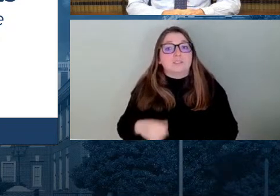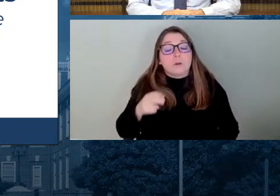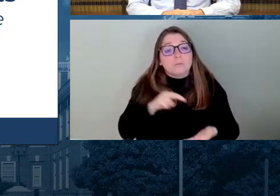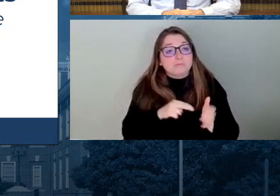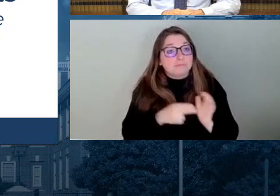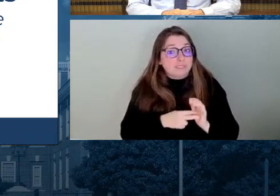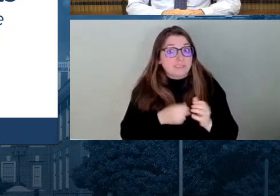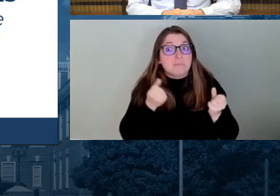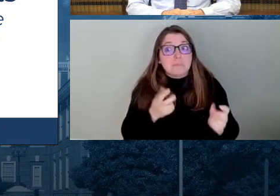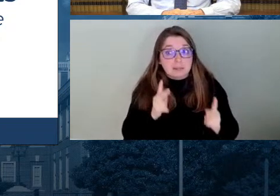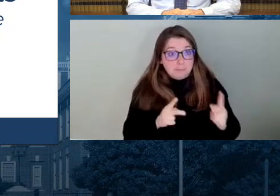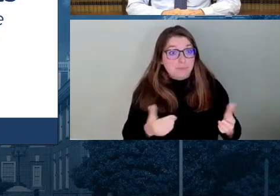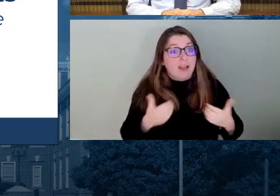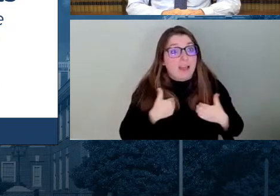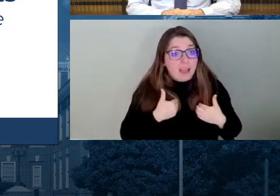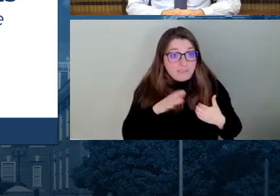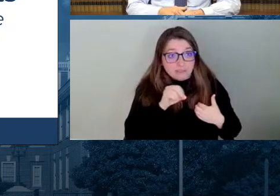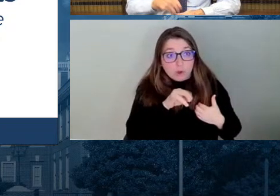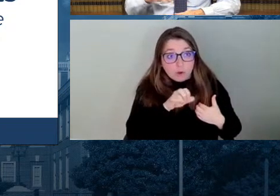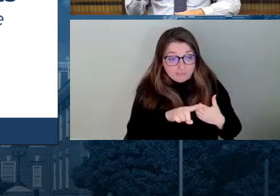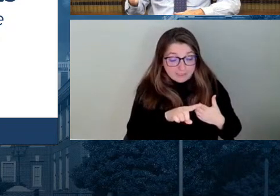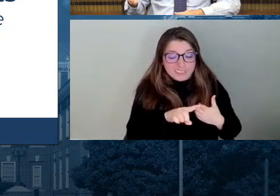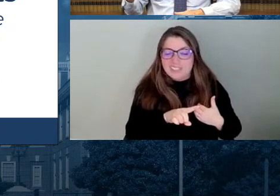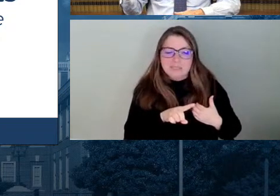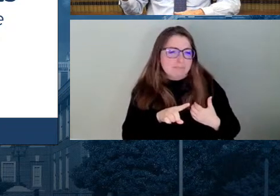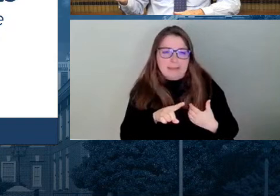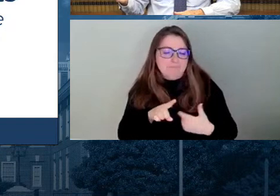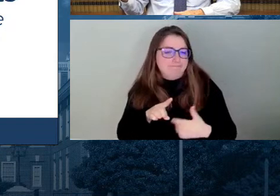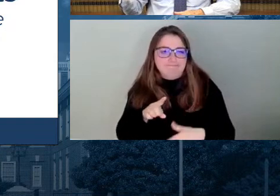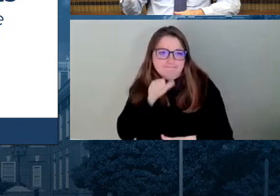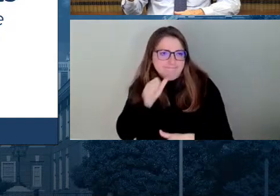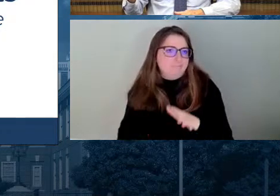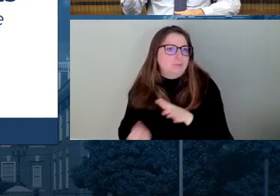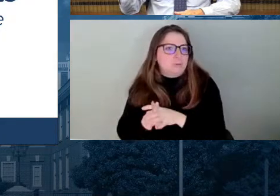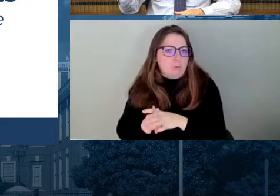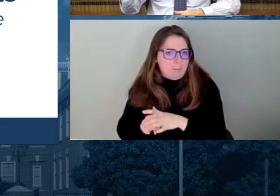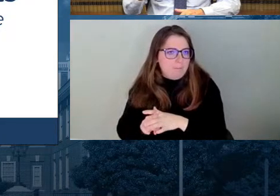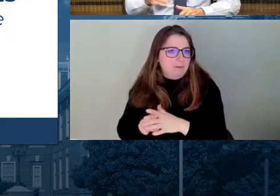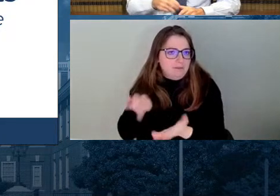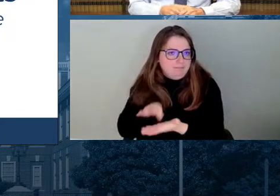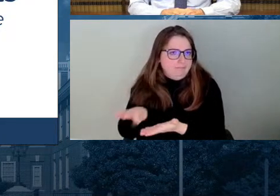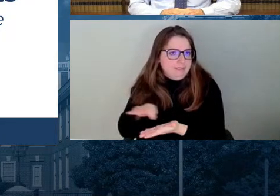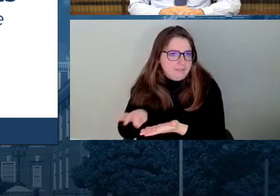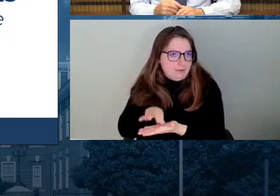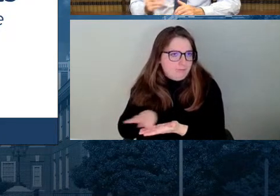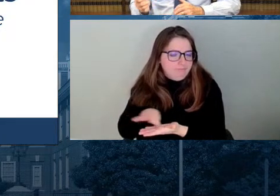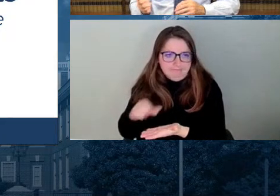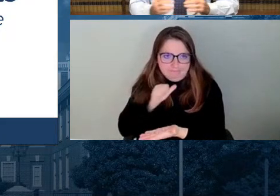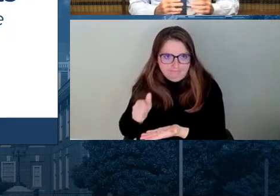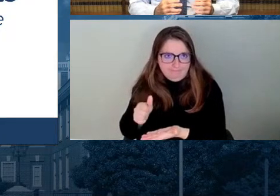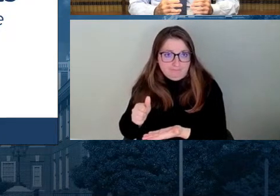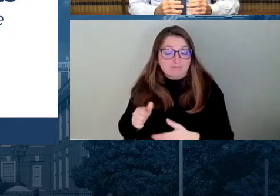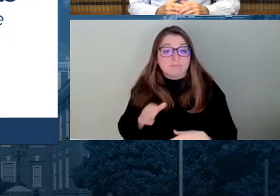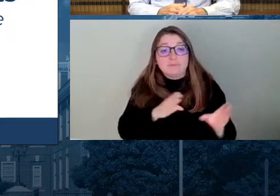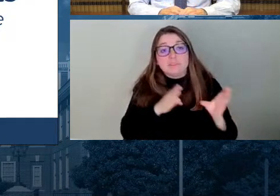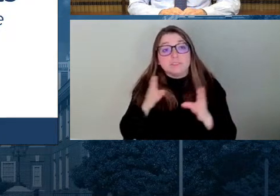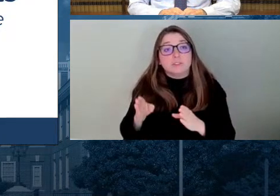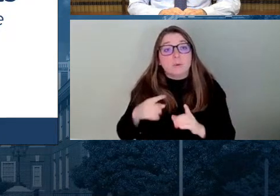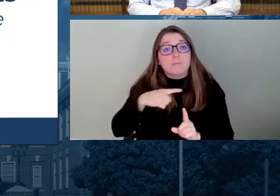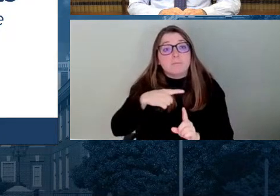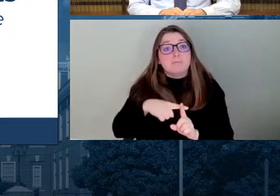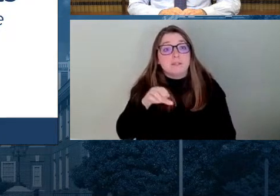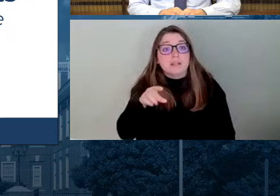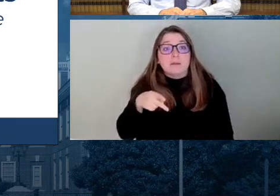registered on our data dashboard. So the percent of the tests that are positive, you see it at 7%. We've always tried to have it